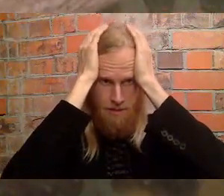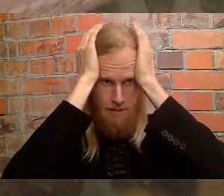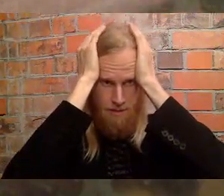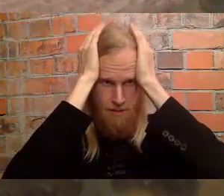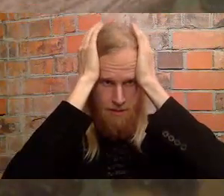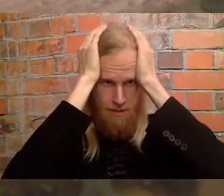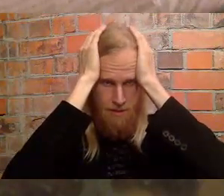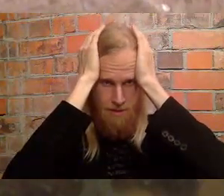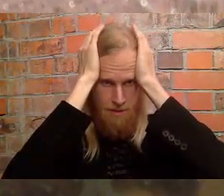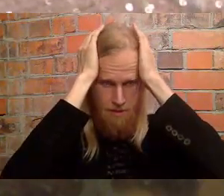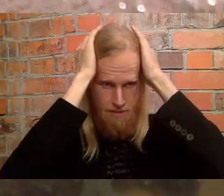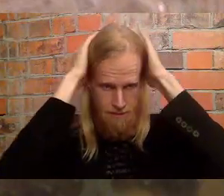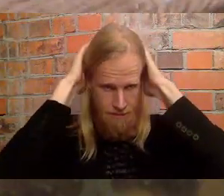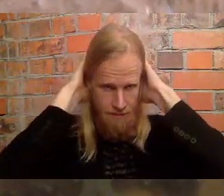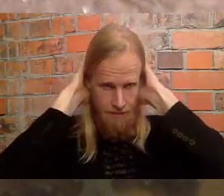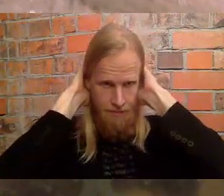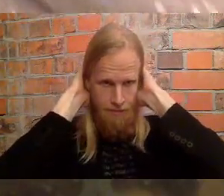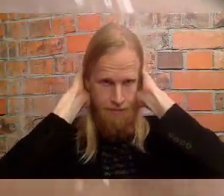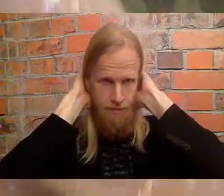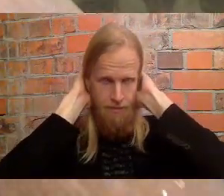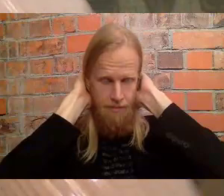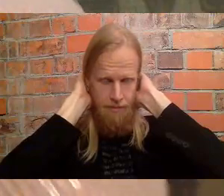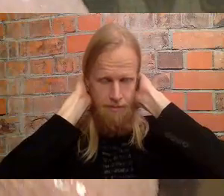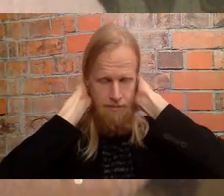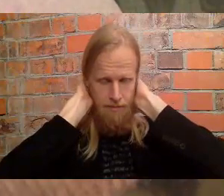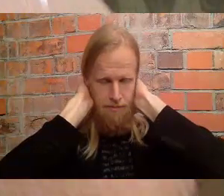Tapping the back of the head and breathe.